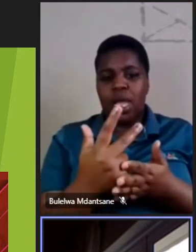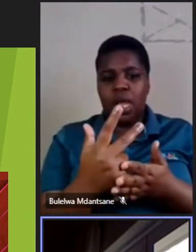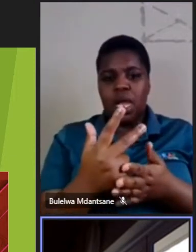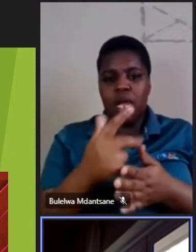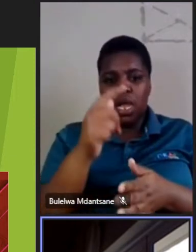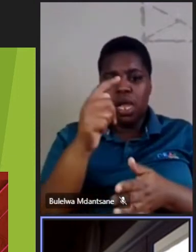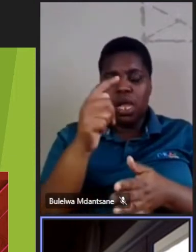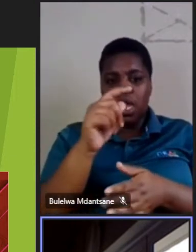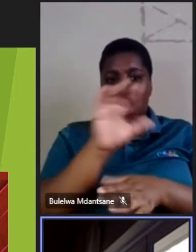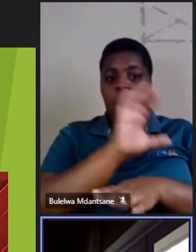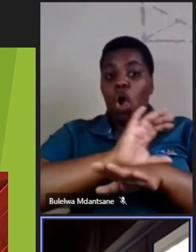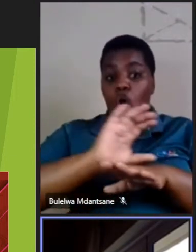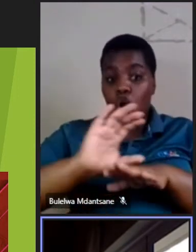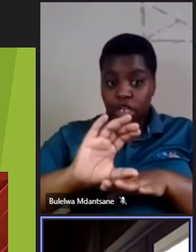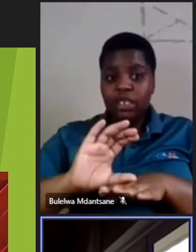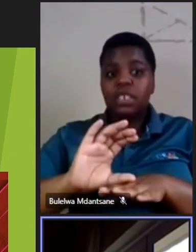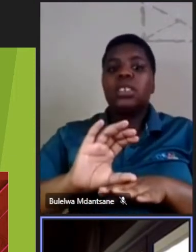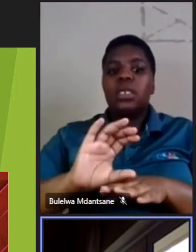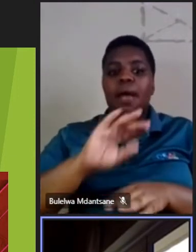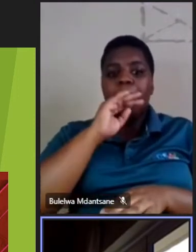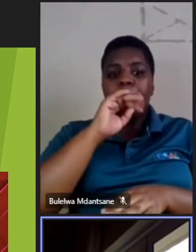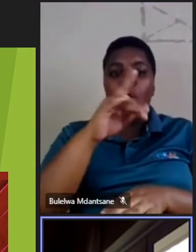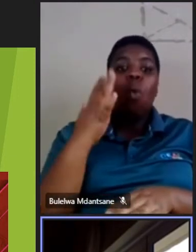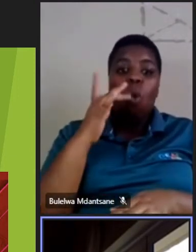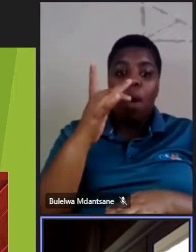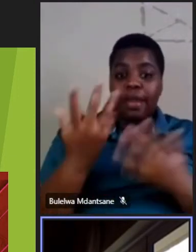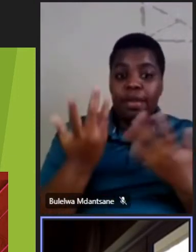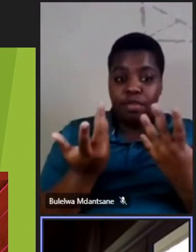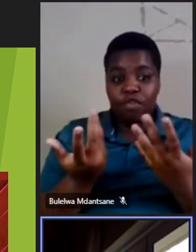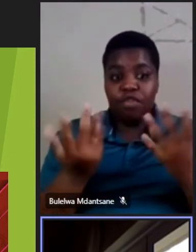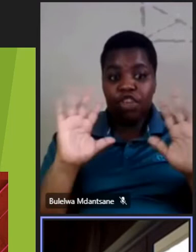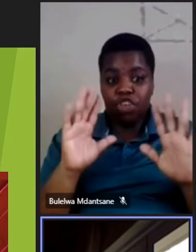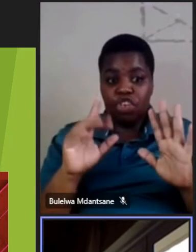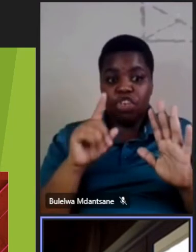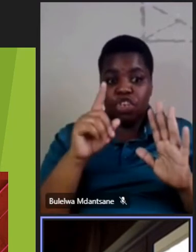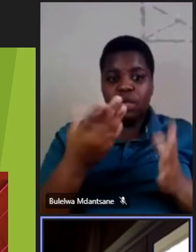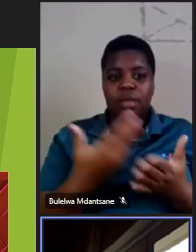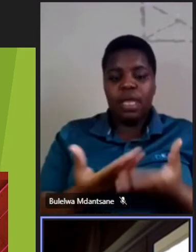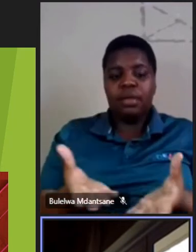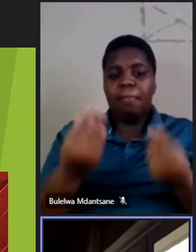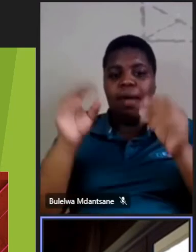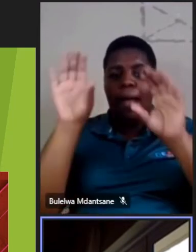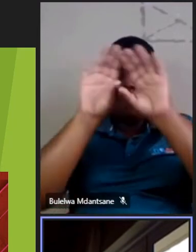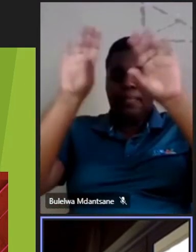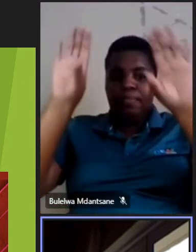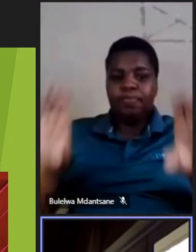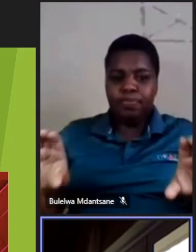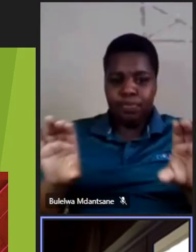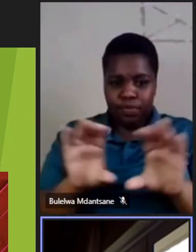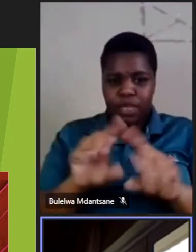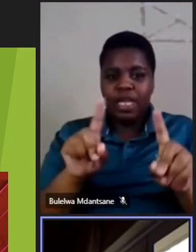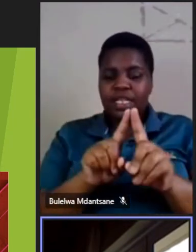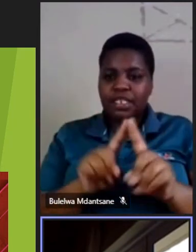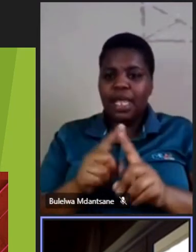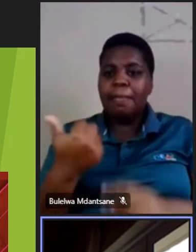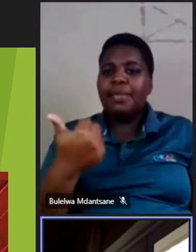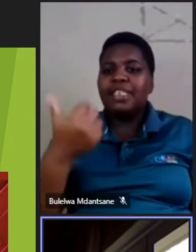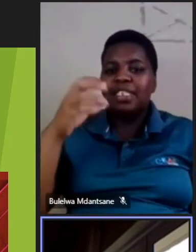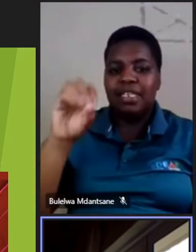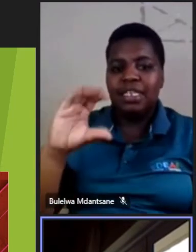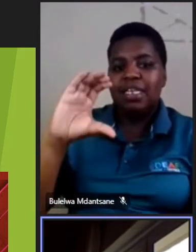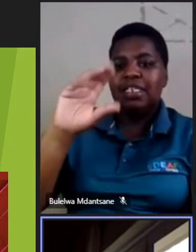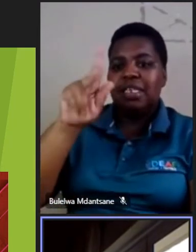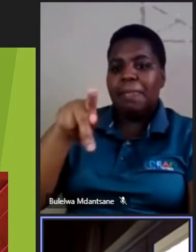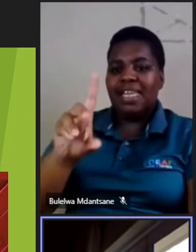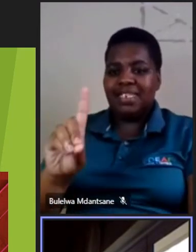with the potential of, once completing the course, earning a certificate and achieving 60 CPD